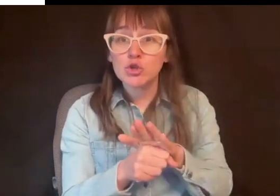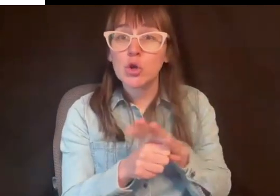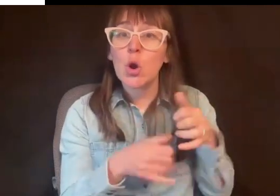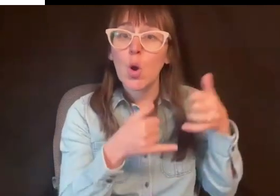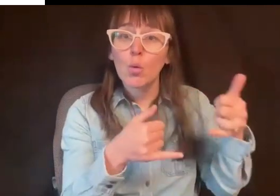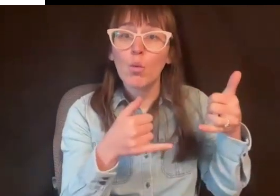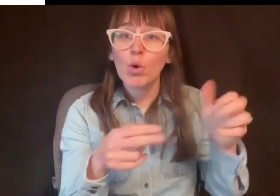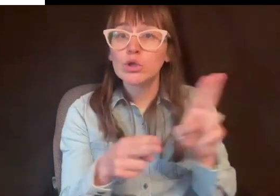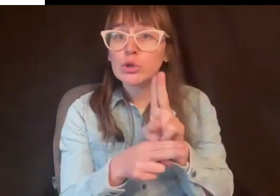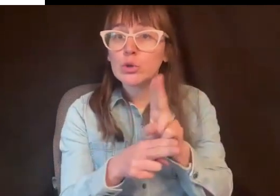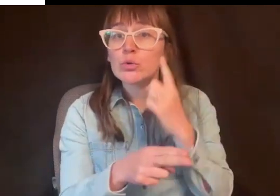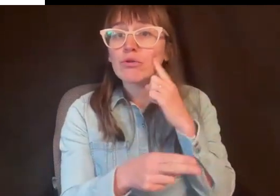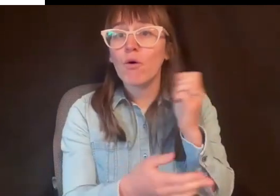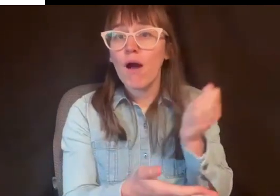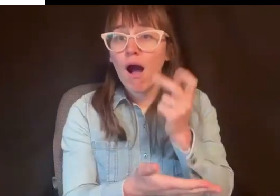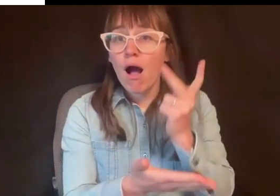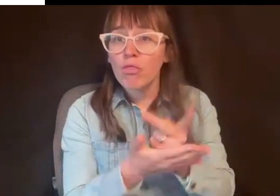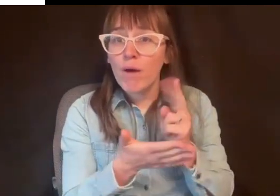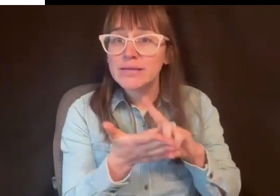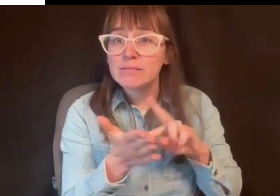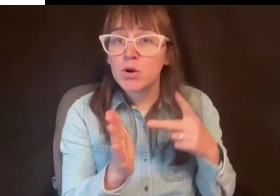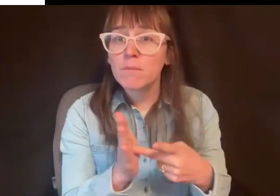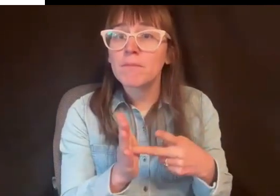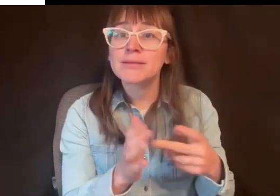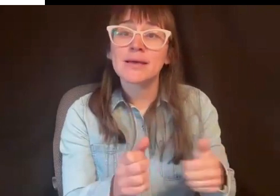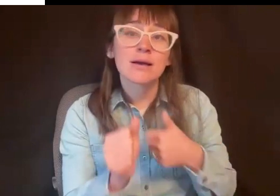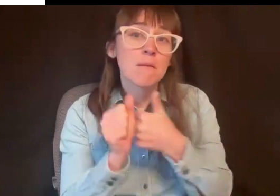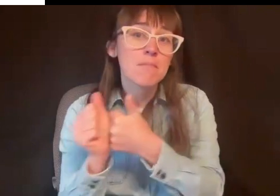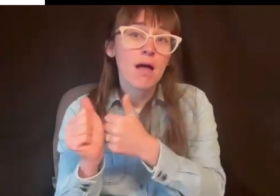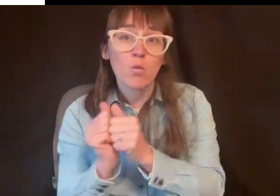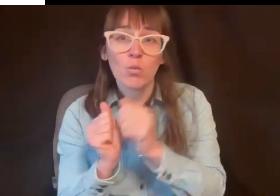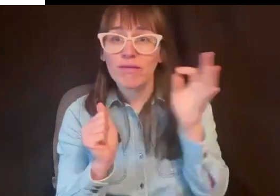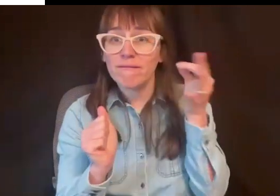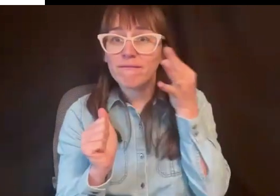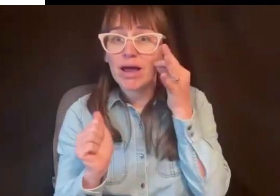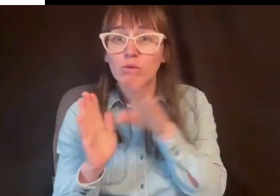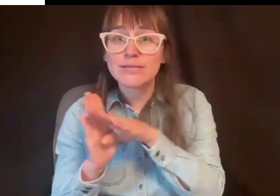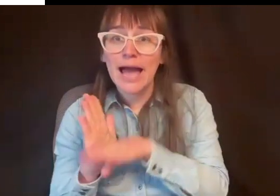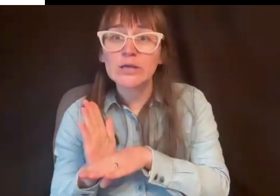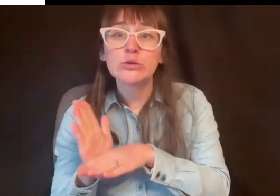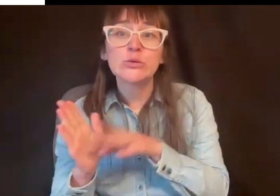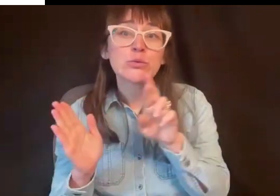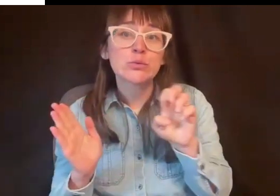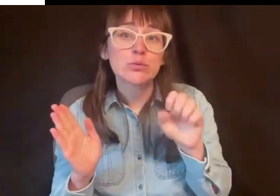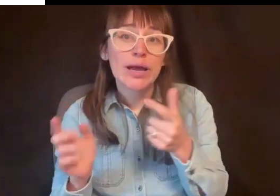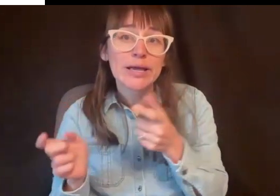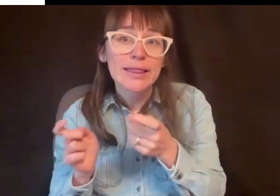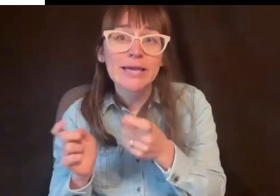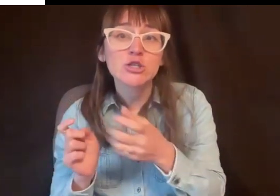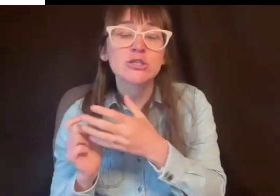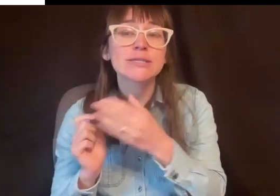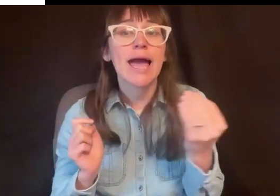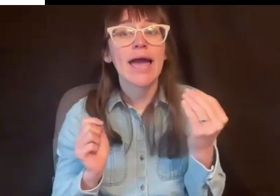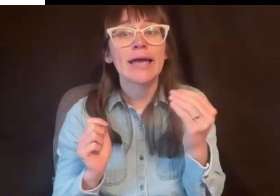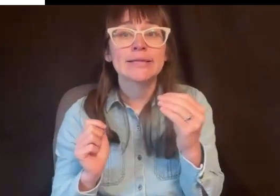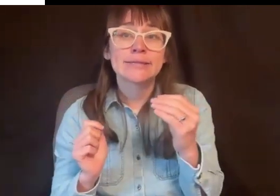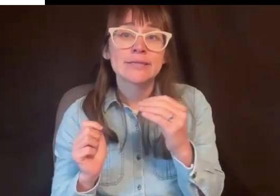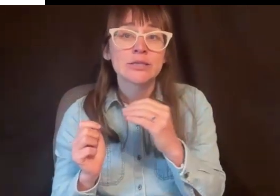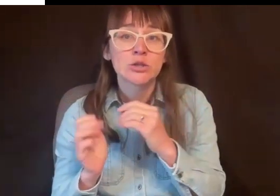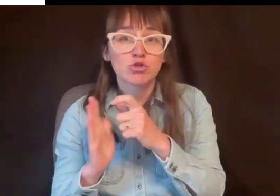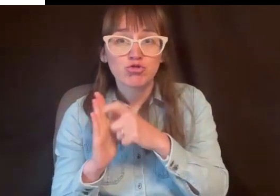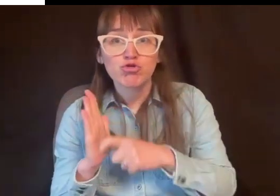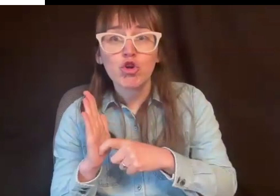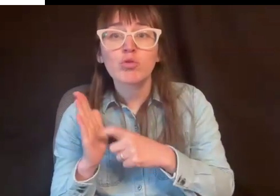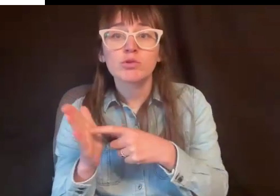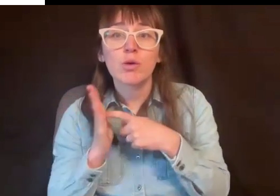used for the authorized purposes and in compliance with federal statutes, regulations, and the terms and conditions of the grant